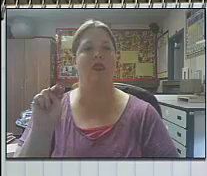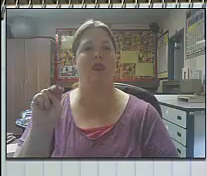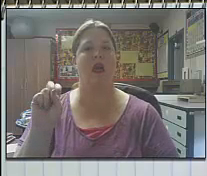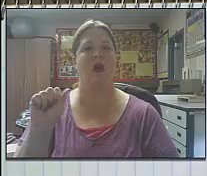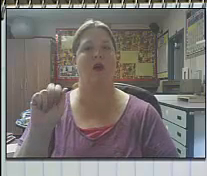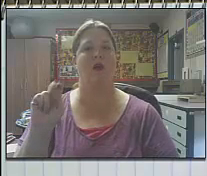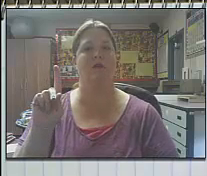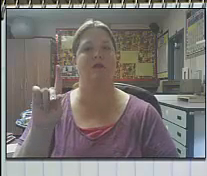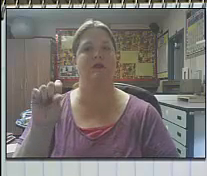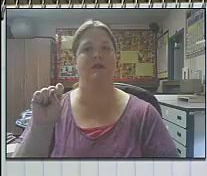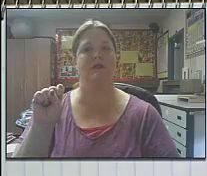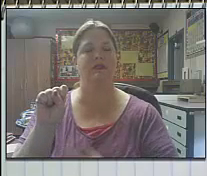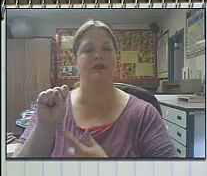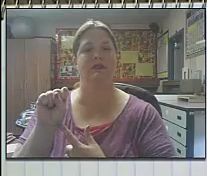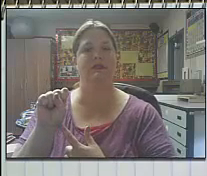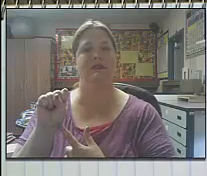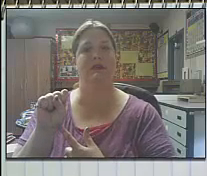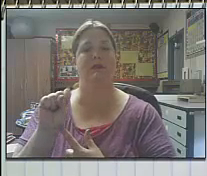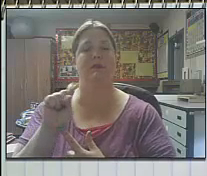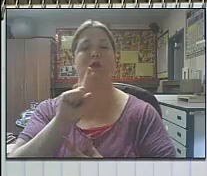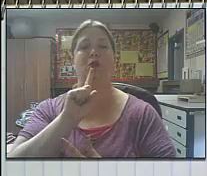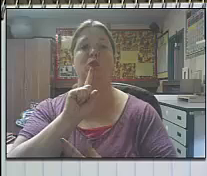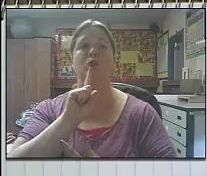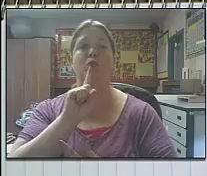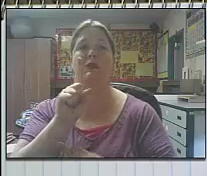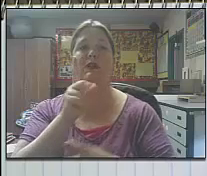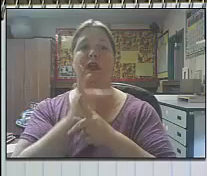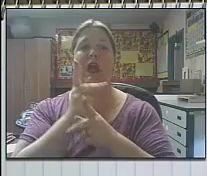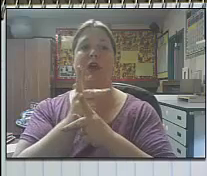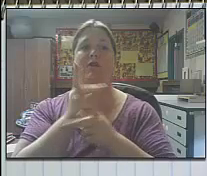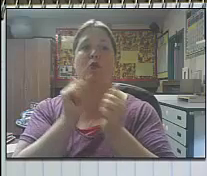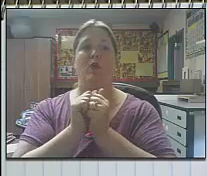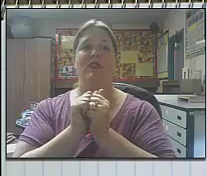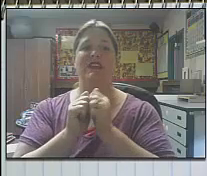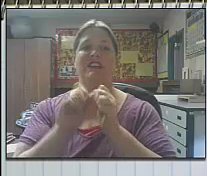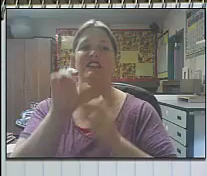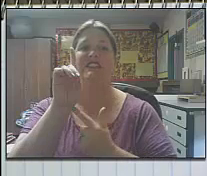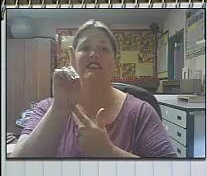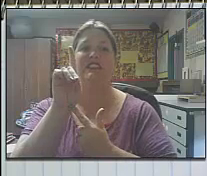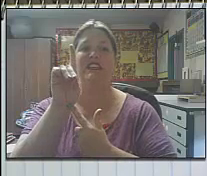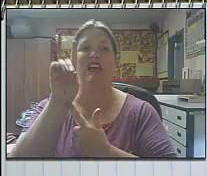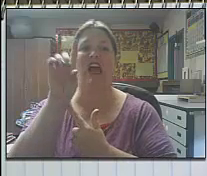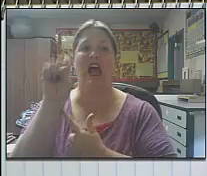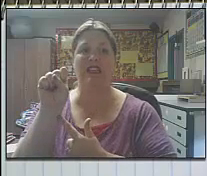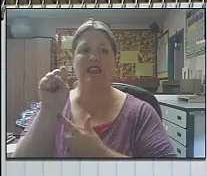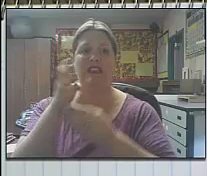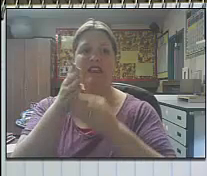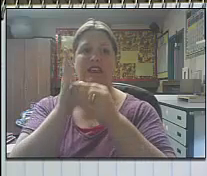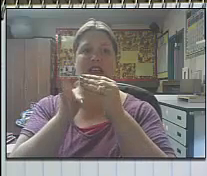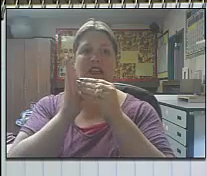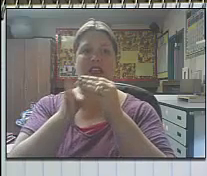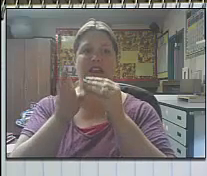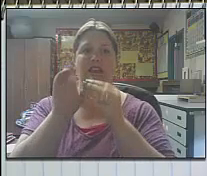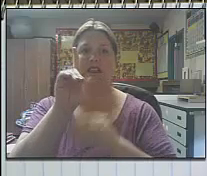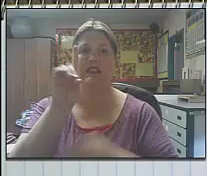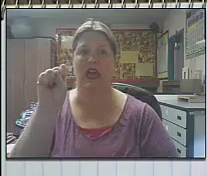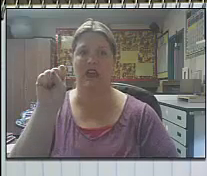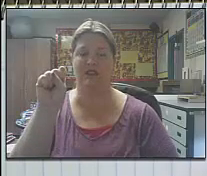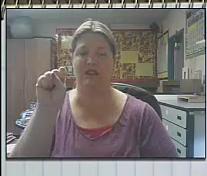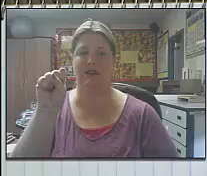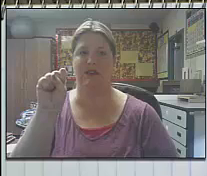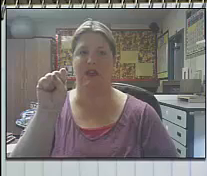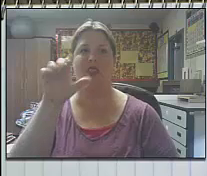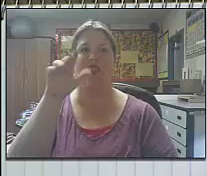Be really careful with your spelling. This ends in DS. We're going to